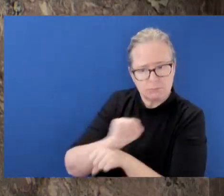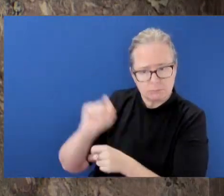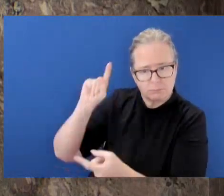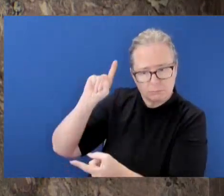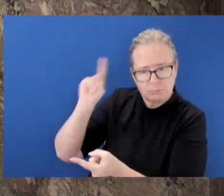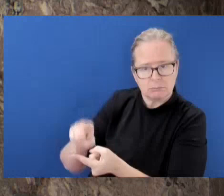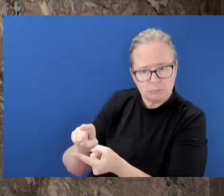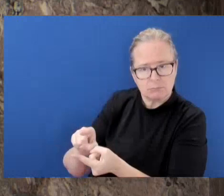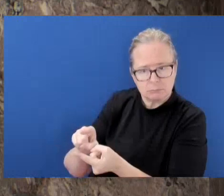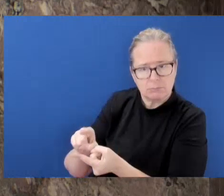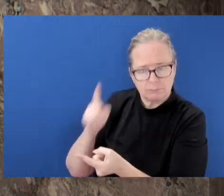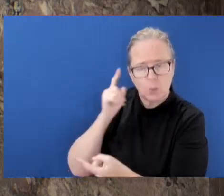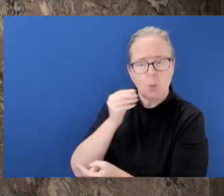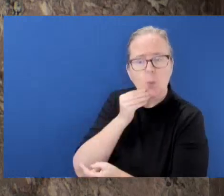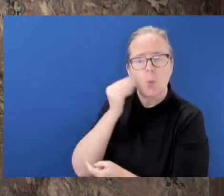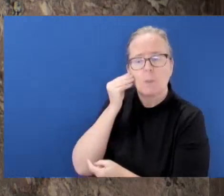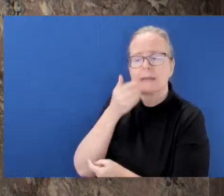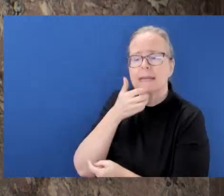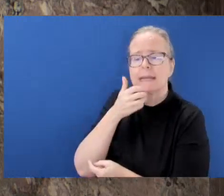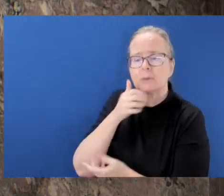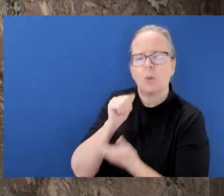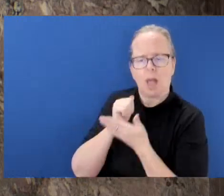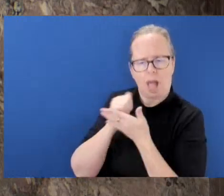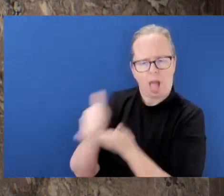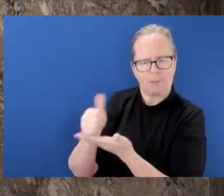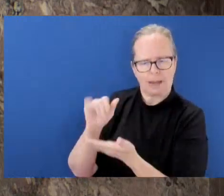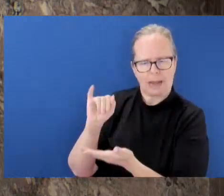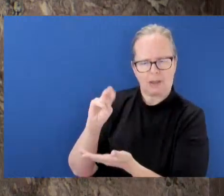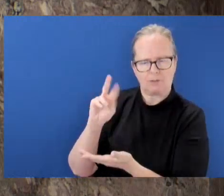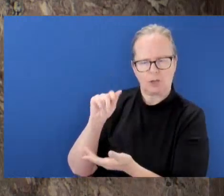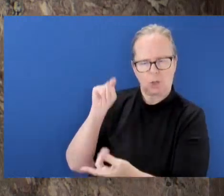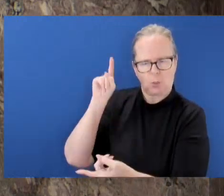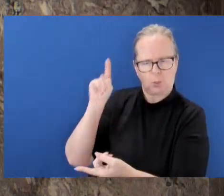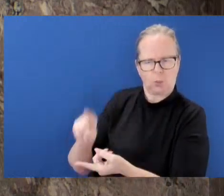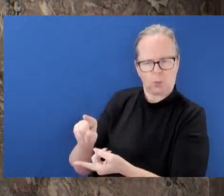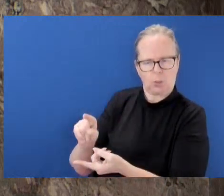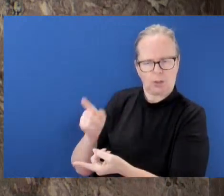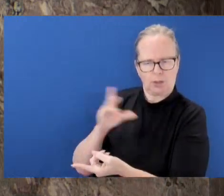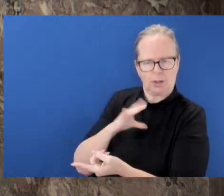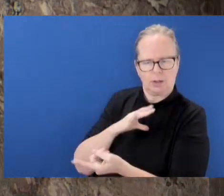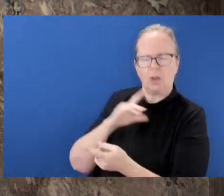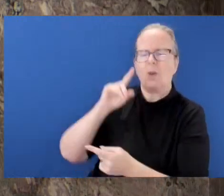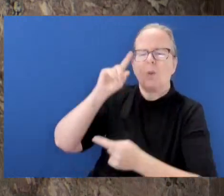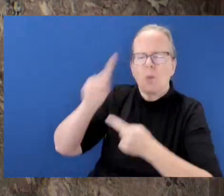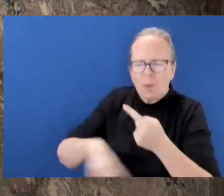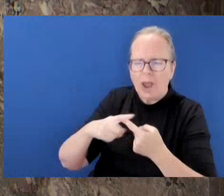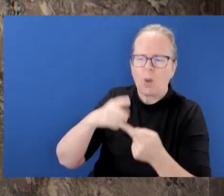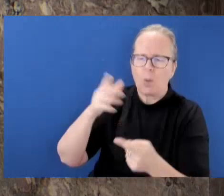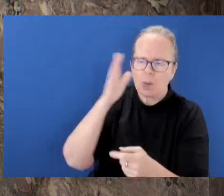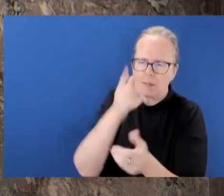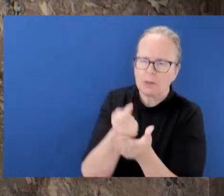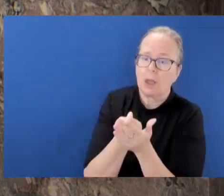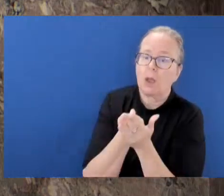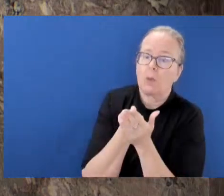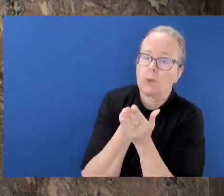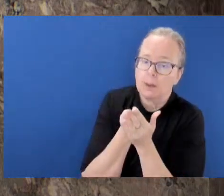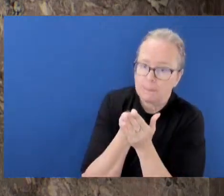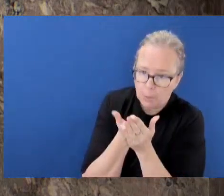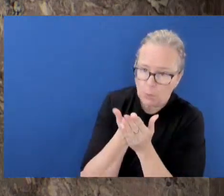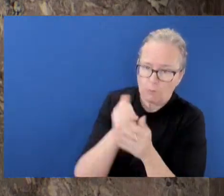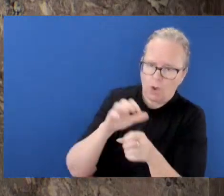a desperately needed break on their bills by removing the carbon tax on all home heating. But once again, the Premier has refused to give people a